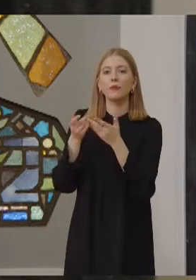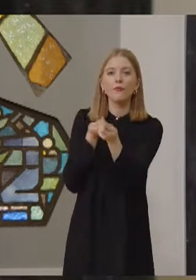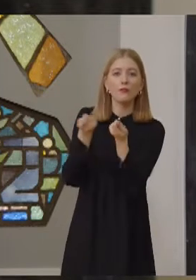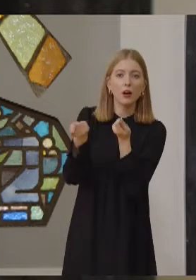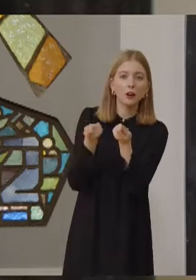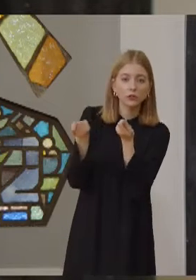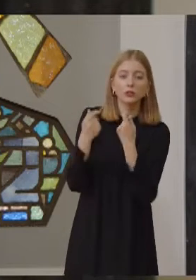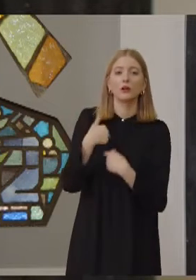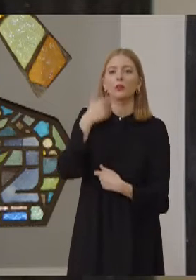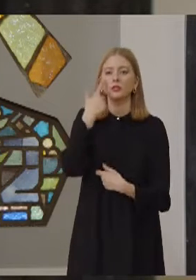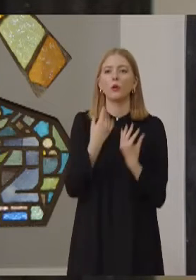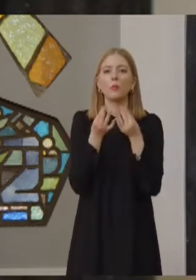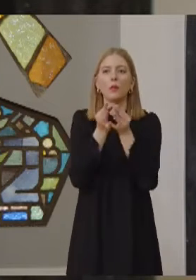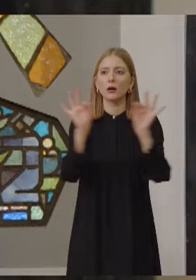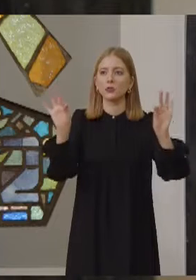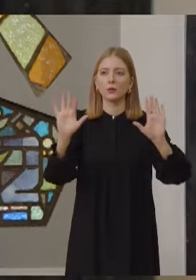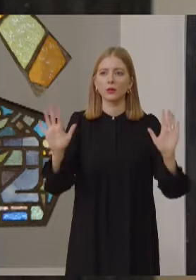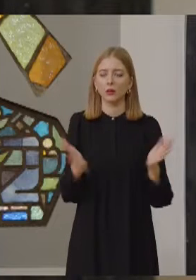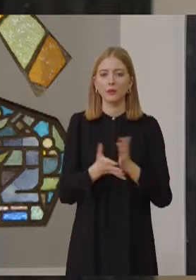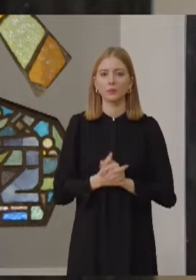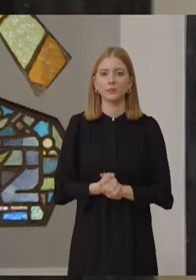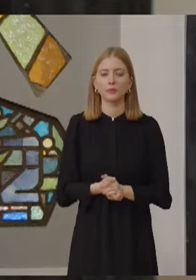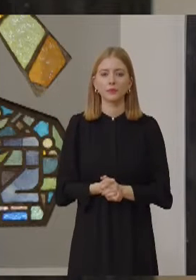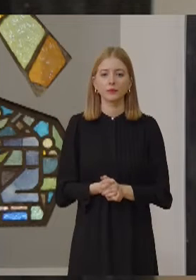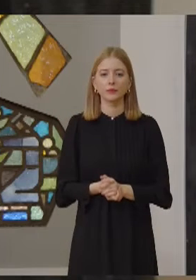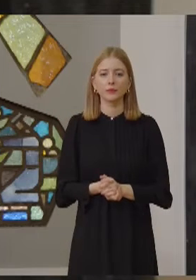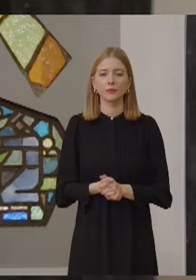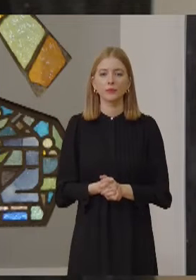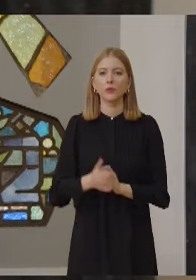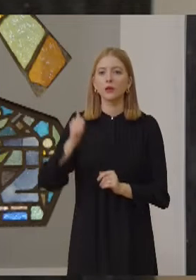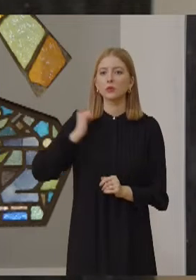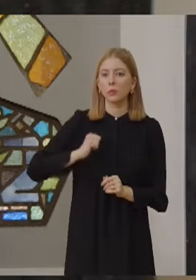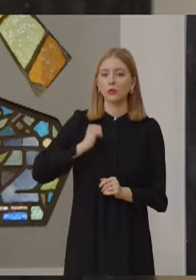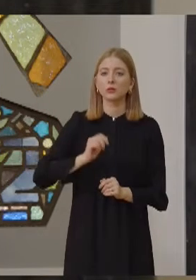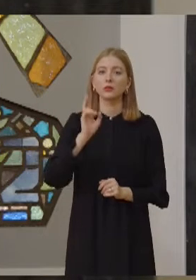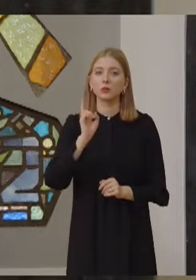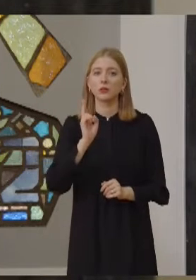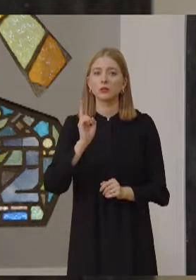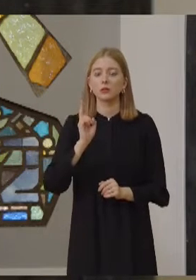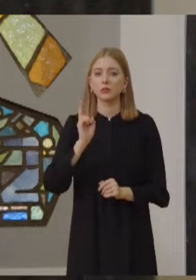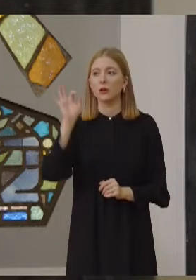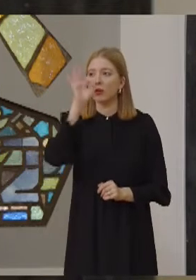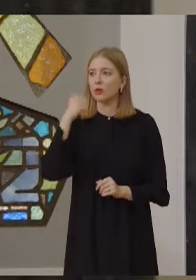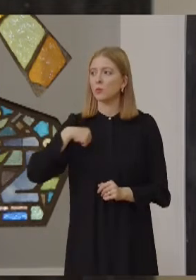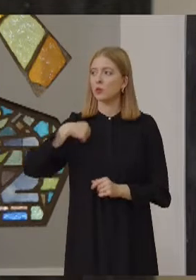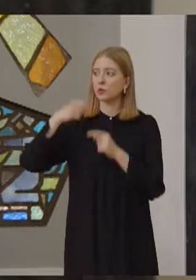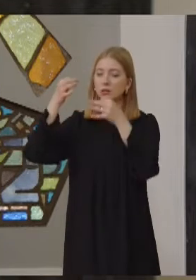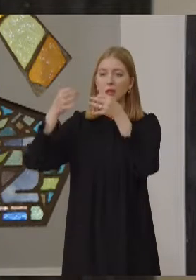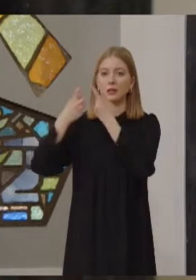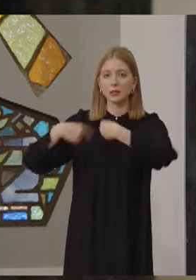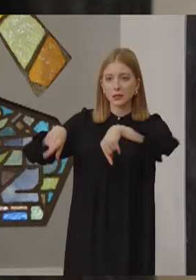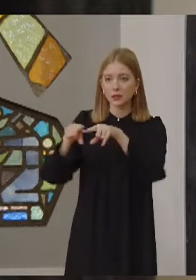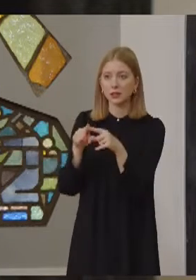our executive power, and maybe to provide a suggestion for them. I would propose that they look at